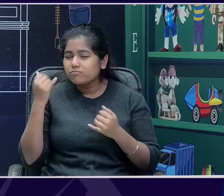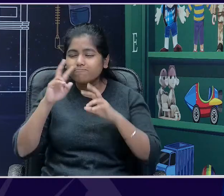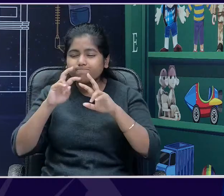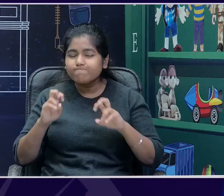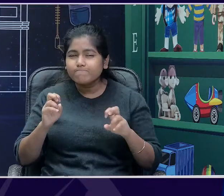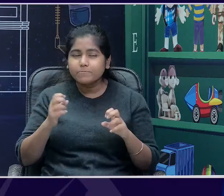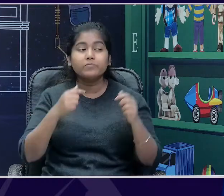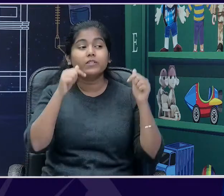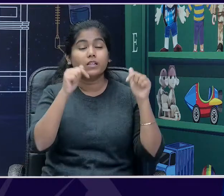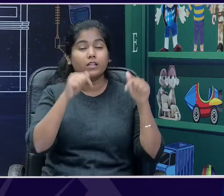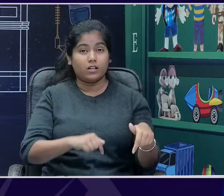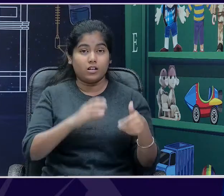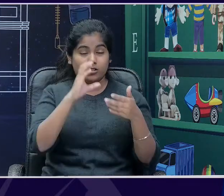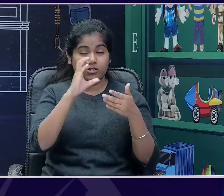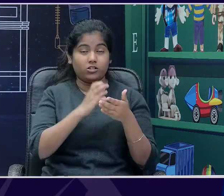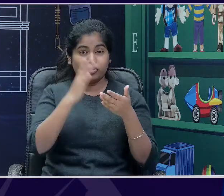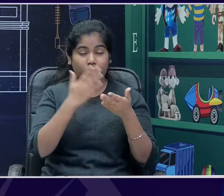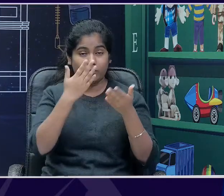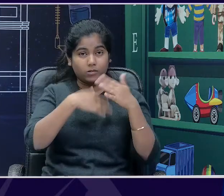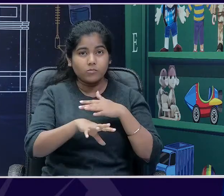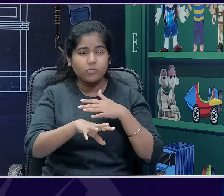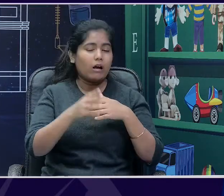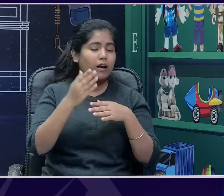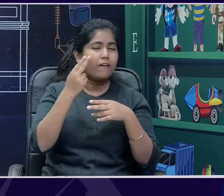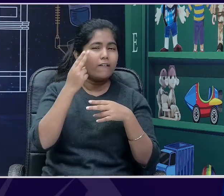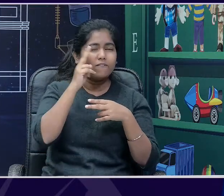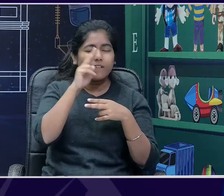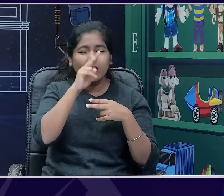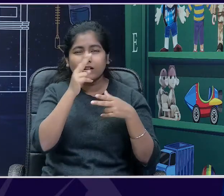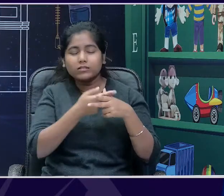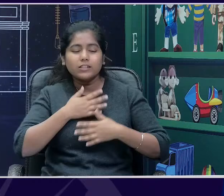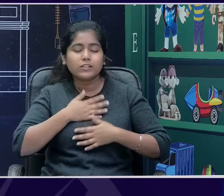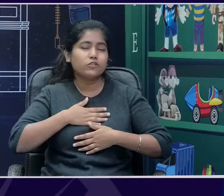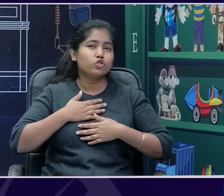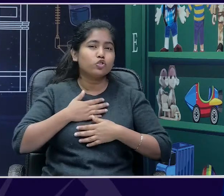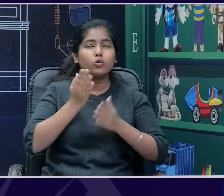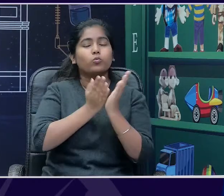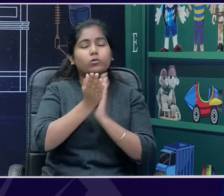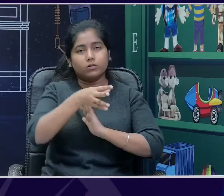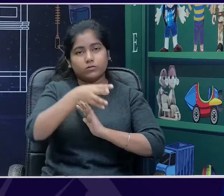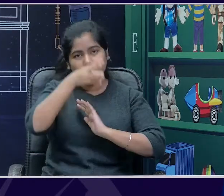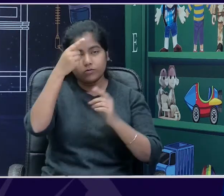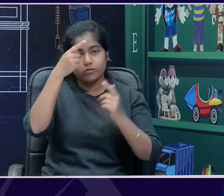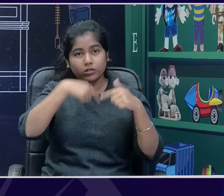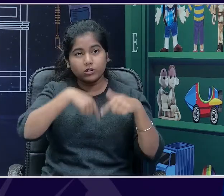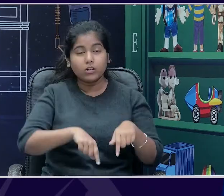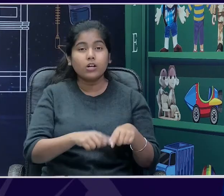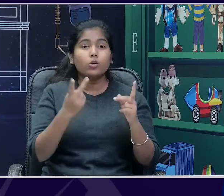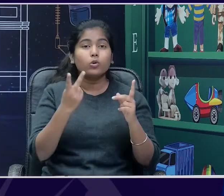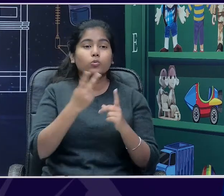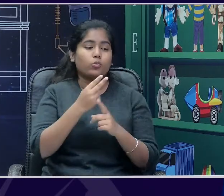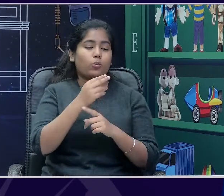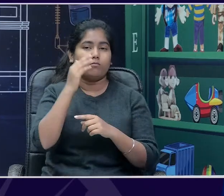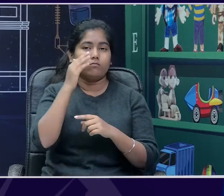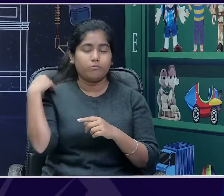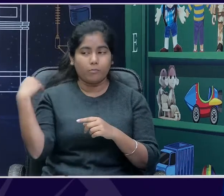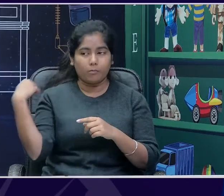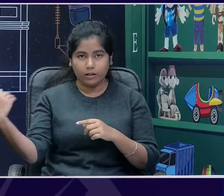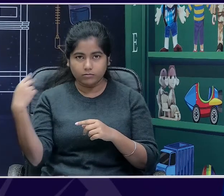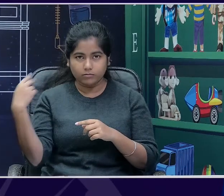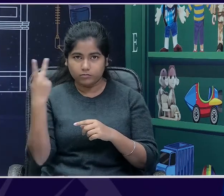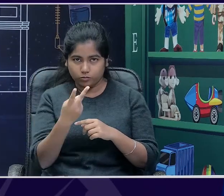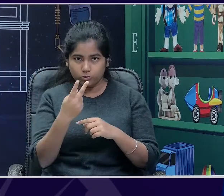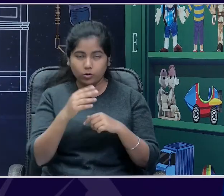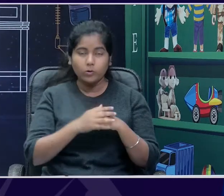this chapter in a fun way because this chapter talks about two siblings. Okay. One is aged 10 and another is 7.